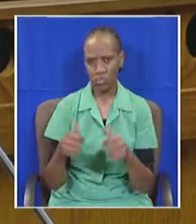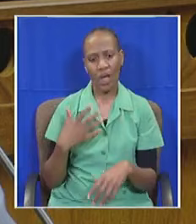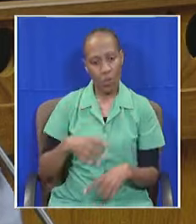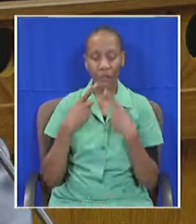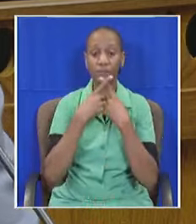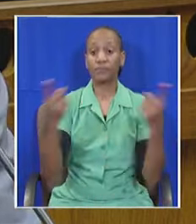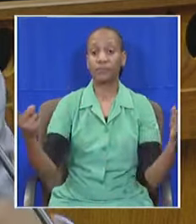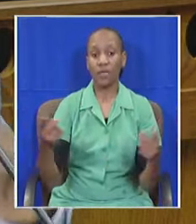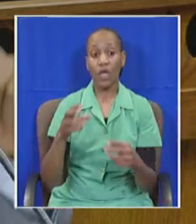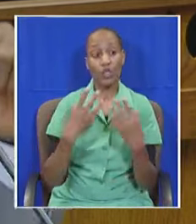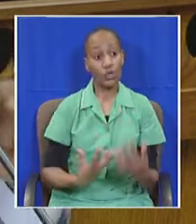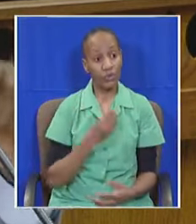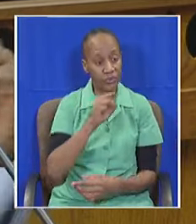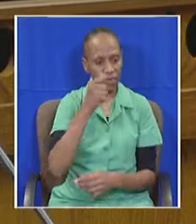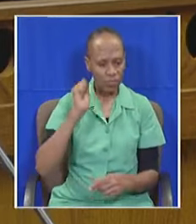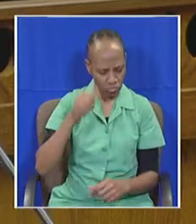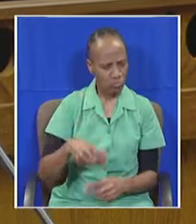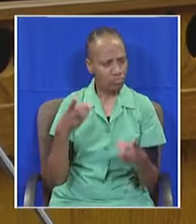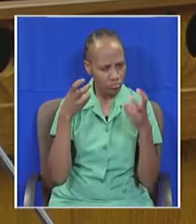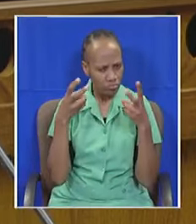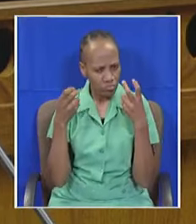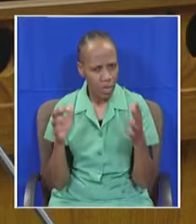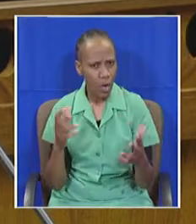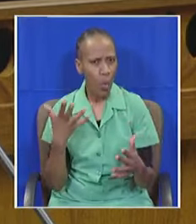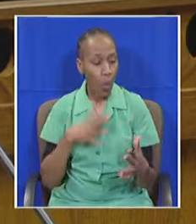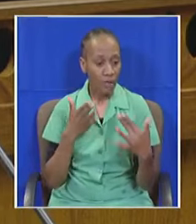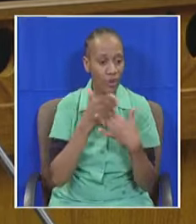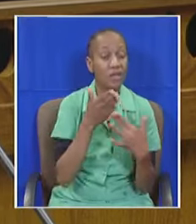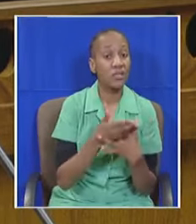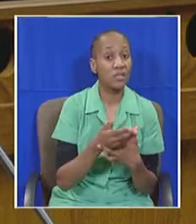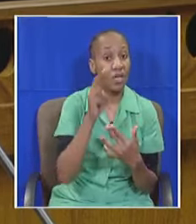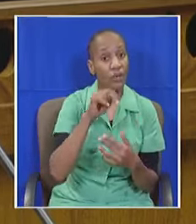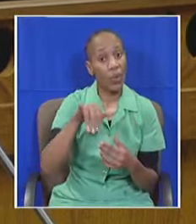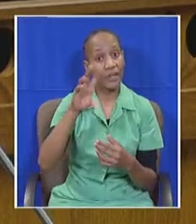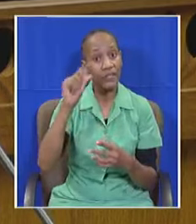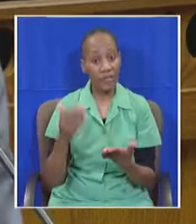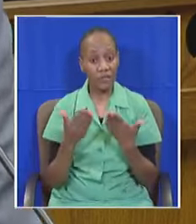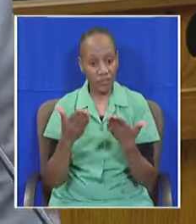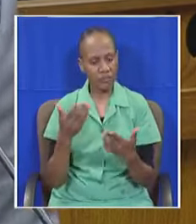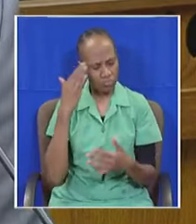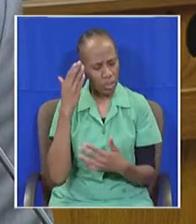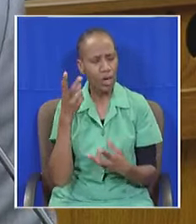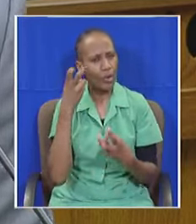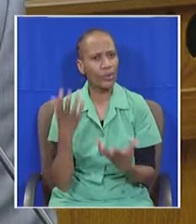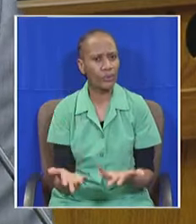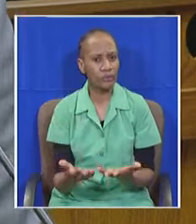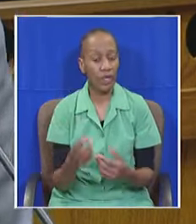we've listened to you in terms of access to NYDA services. And as part of this